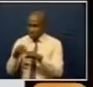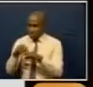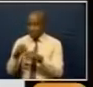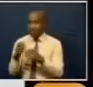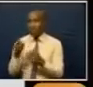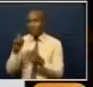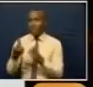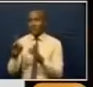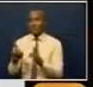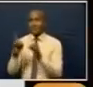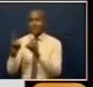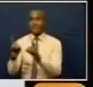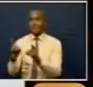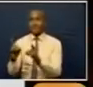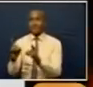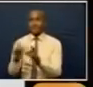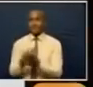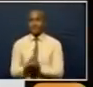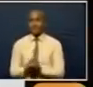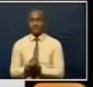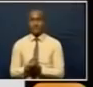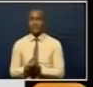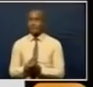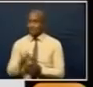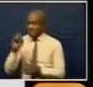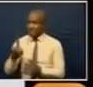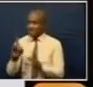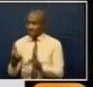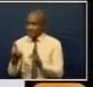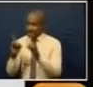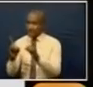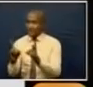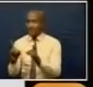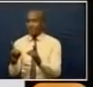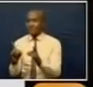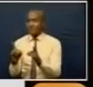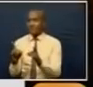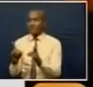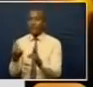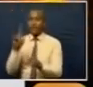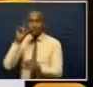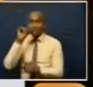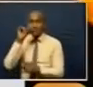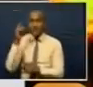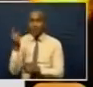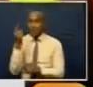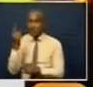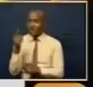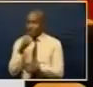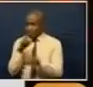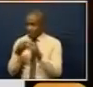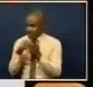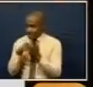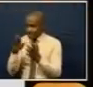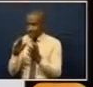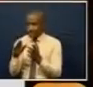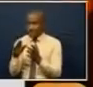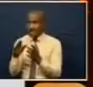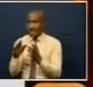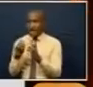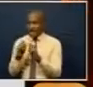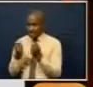and we'll support him to deliver. Absolutely, he must deliver, and it's not about delivering on Twitter where he sends a team to smoothen